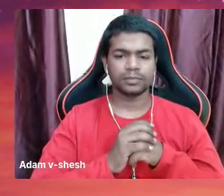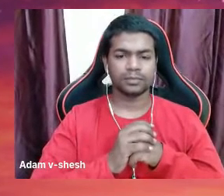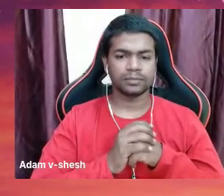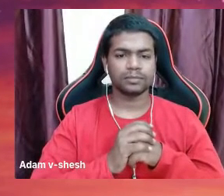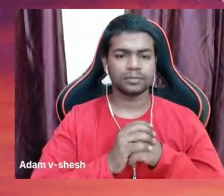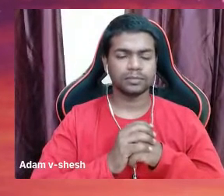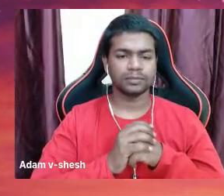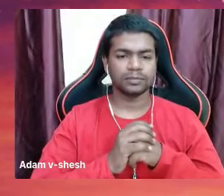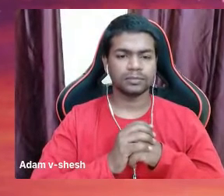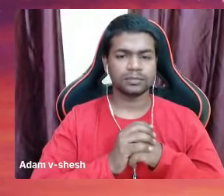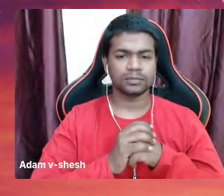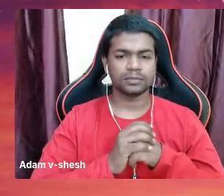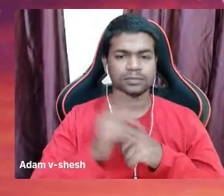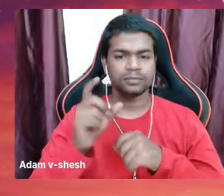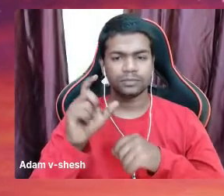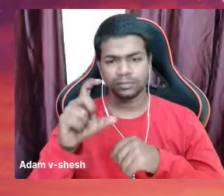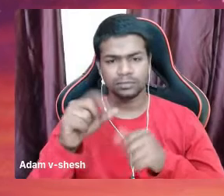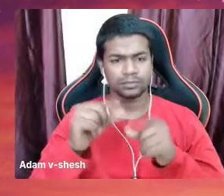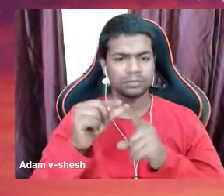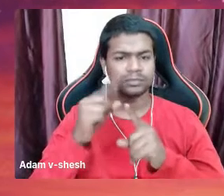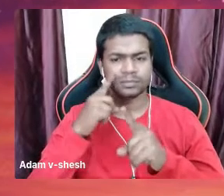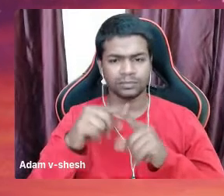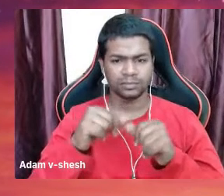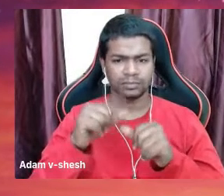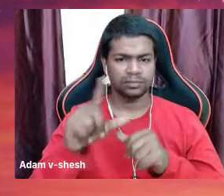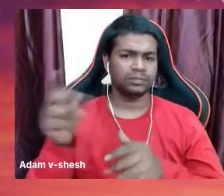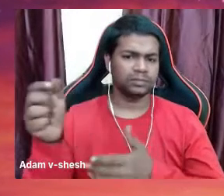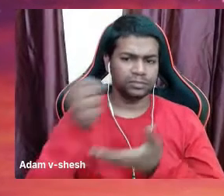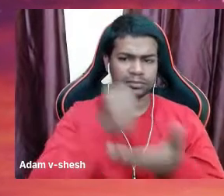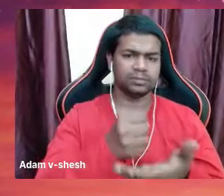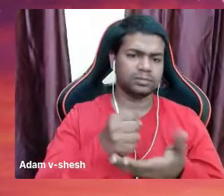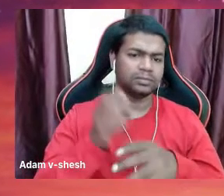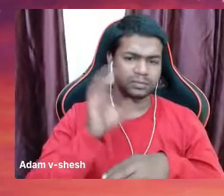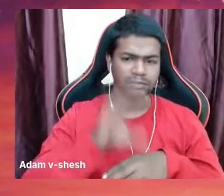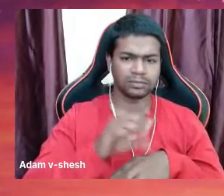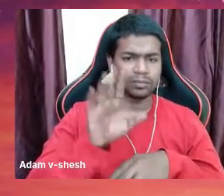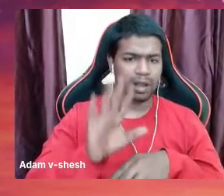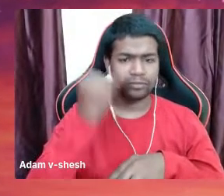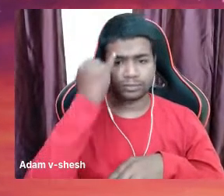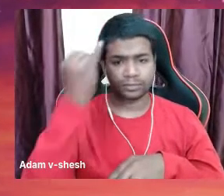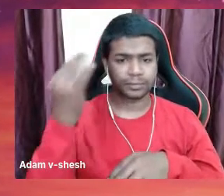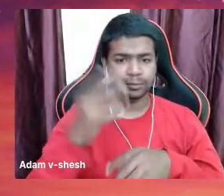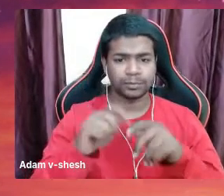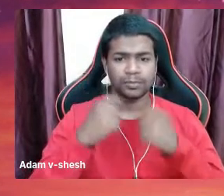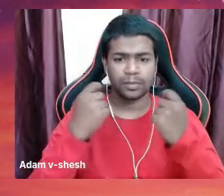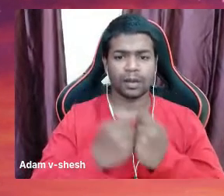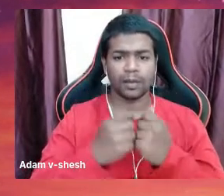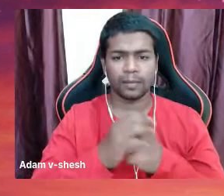tech and talent. On the capital side, it's clear that there's sufficient capital available today if you have a great idea and a good team in place,